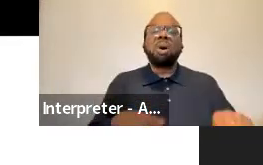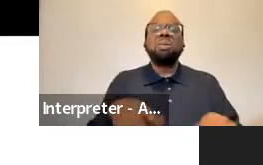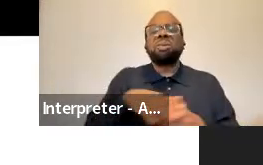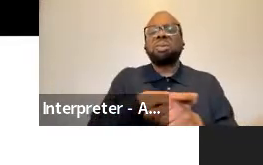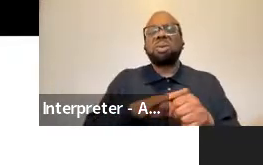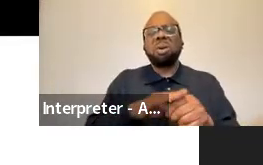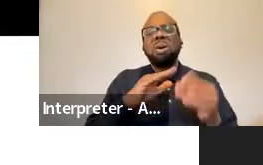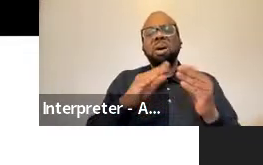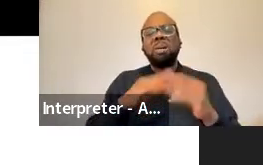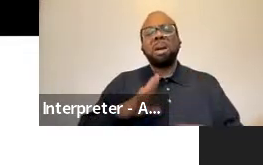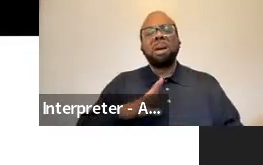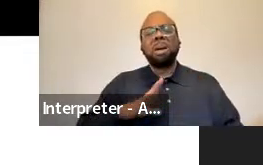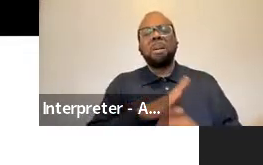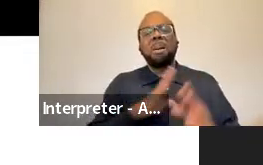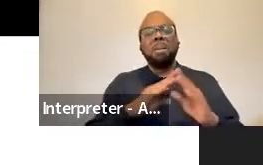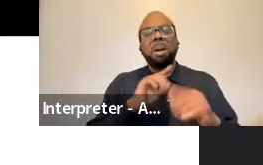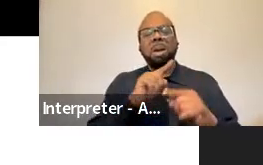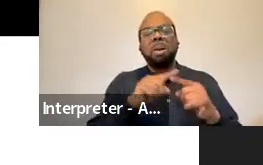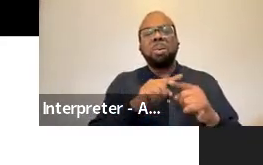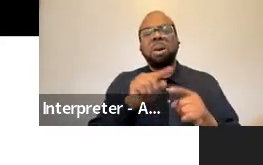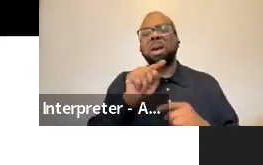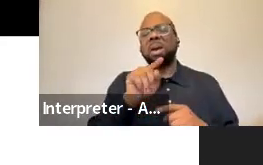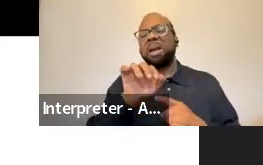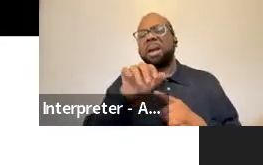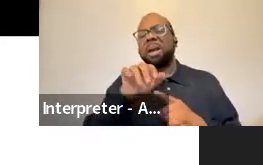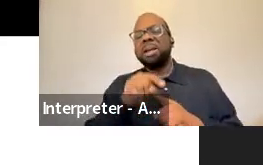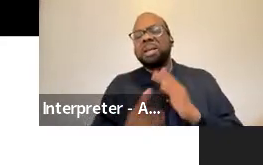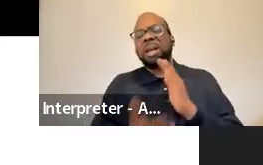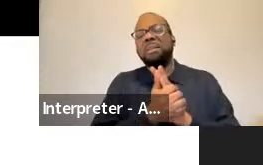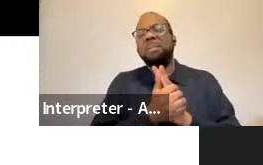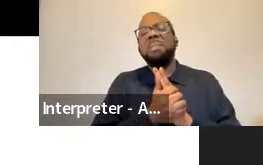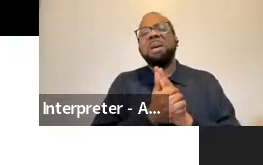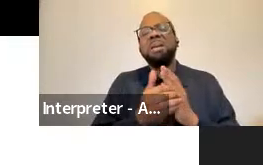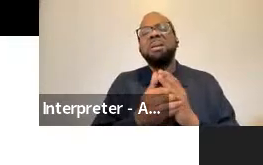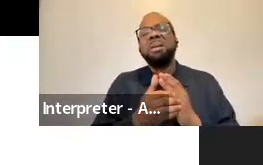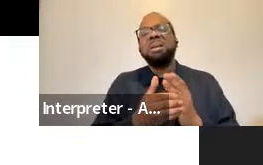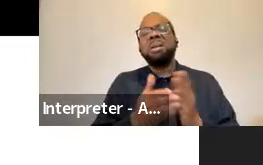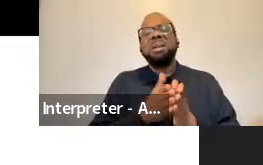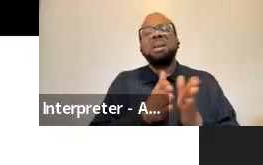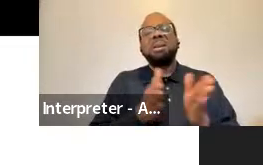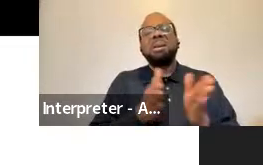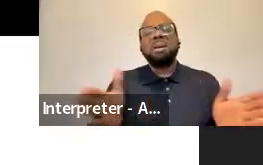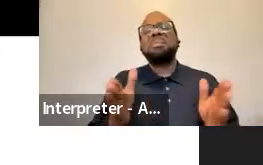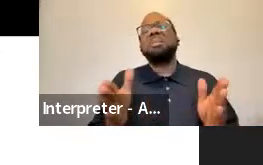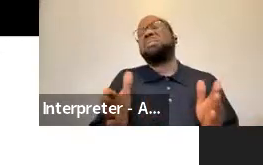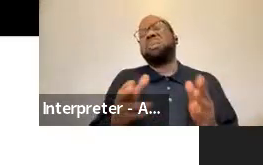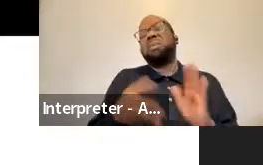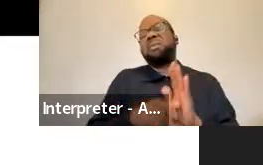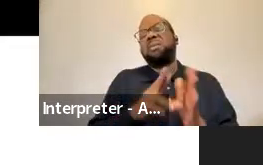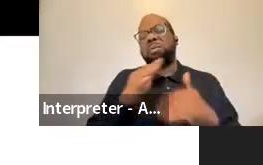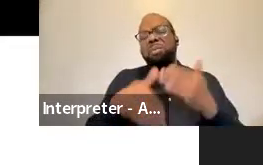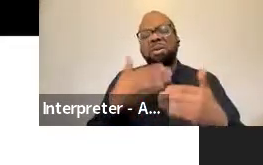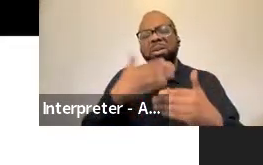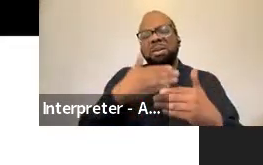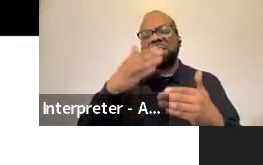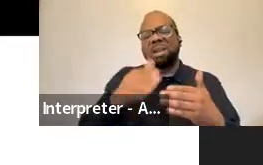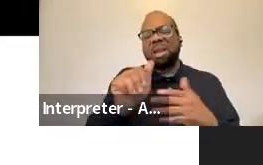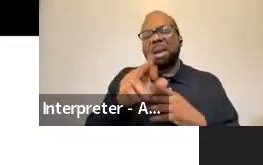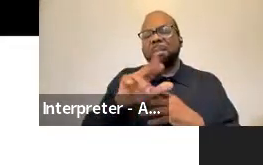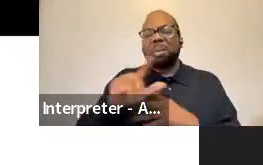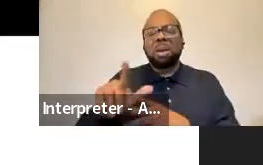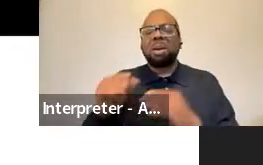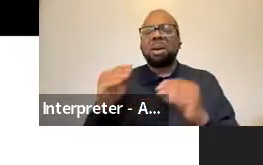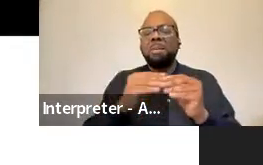meetings on the proposal when the text amendment enters the formal public review process at the end of April. You can also find more information